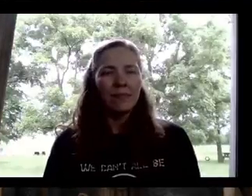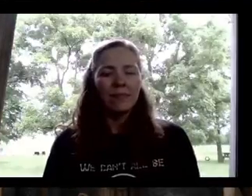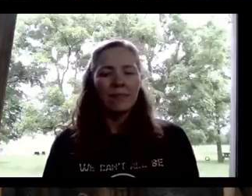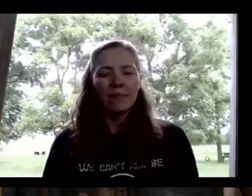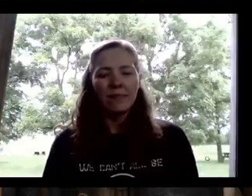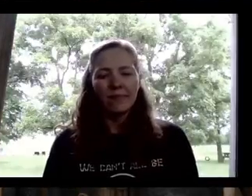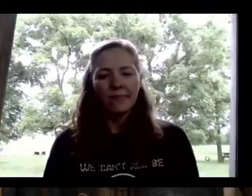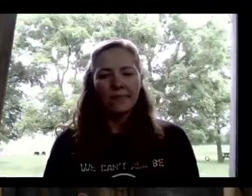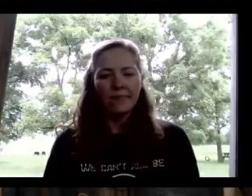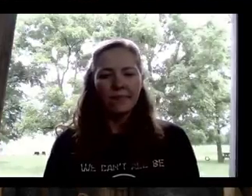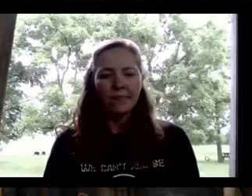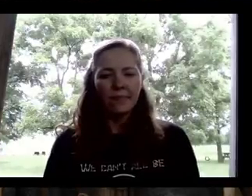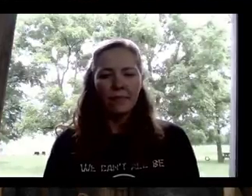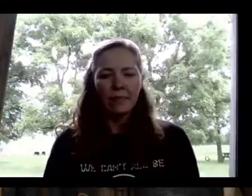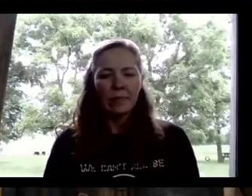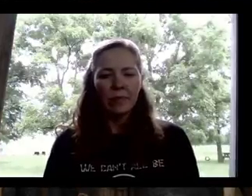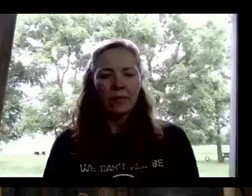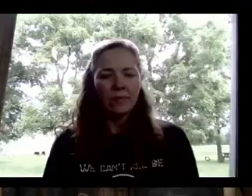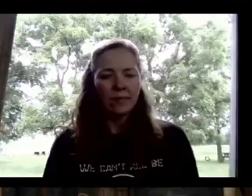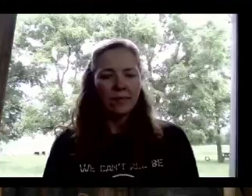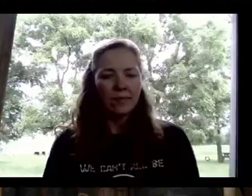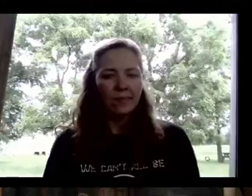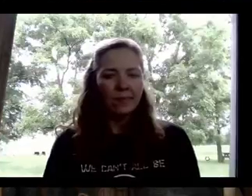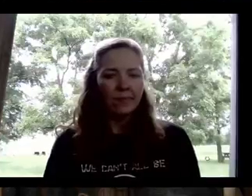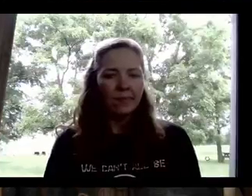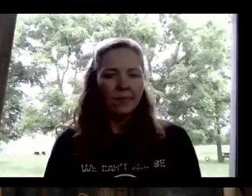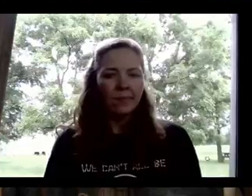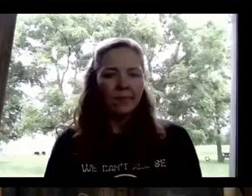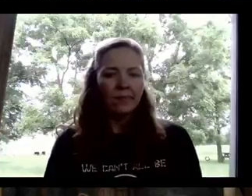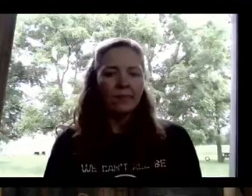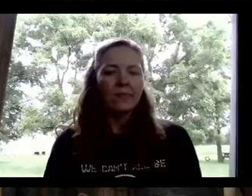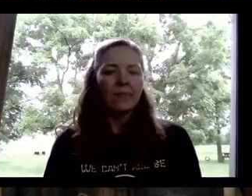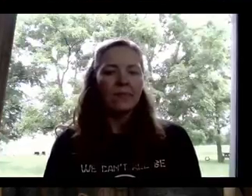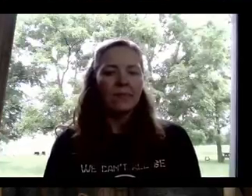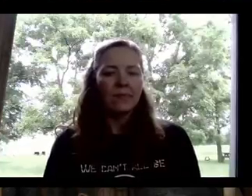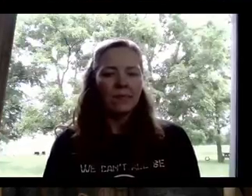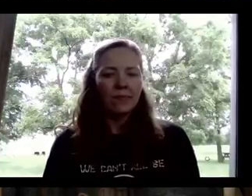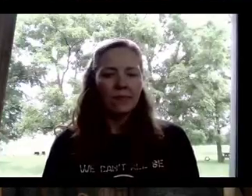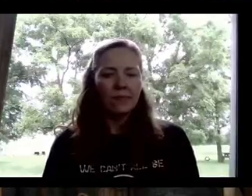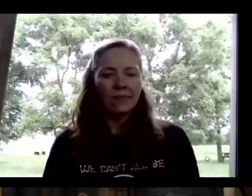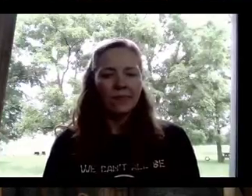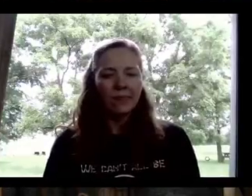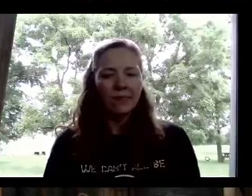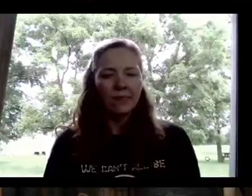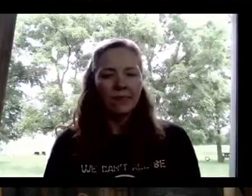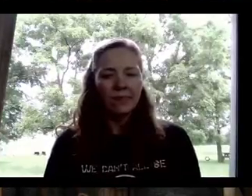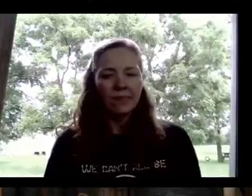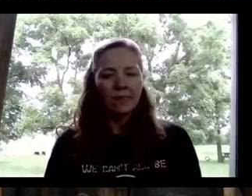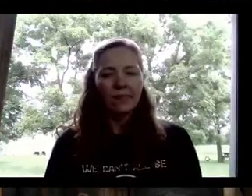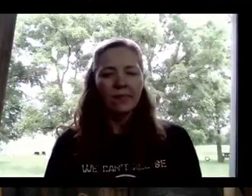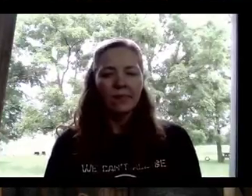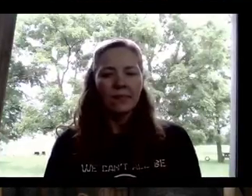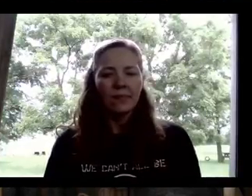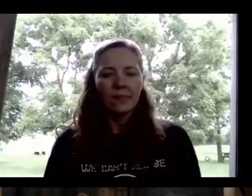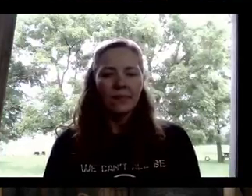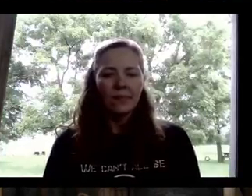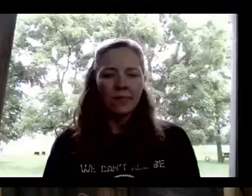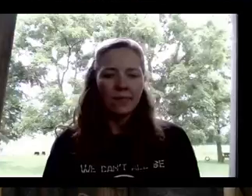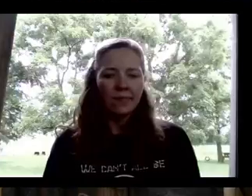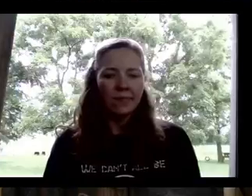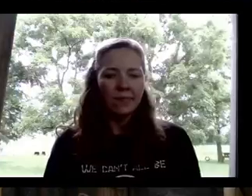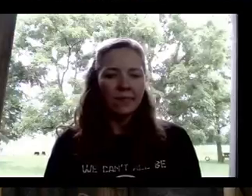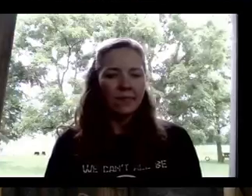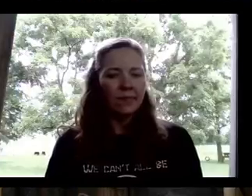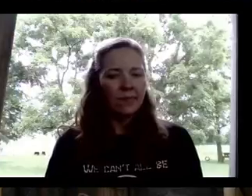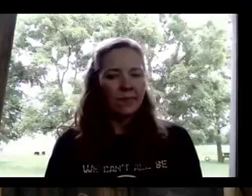silica bronze is a pain in the butt. It's got a very short temperature band where you can work it, but it's a process. And at the end of it, it